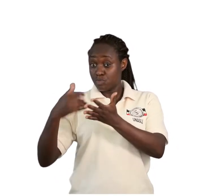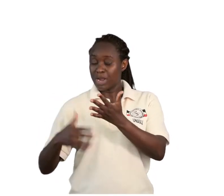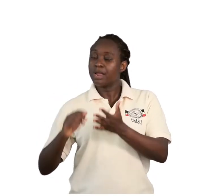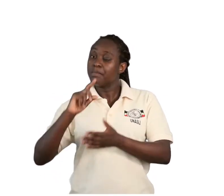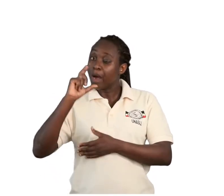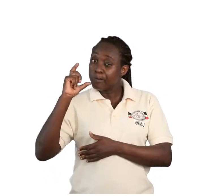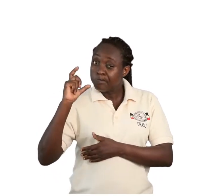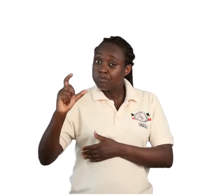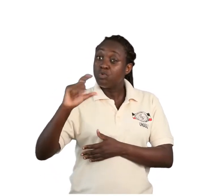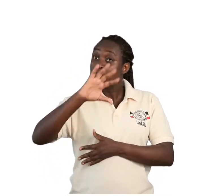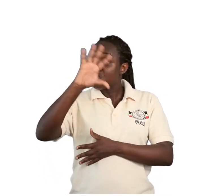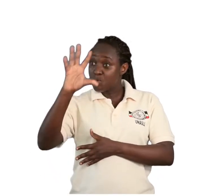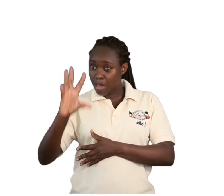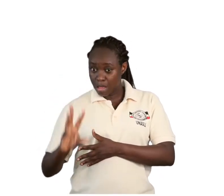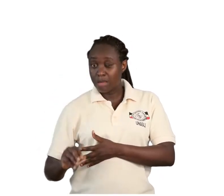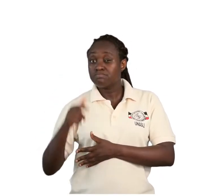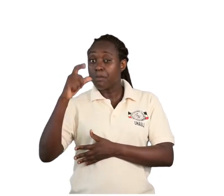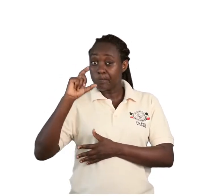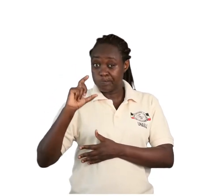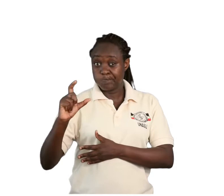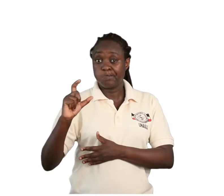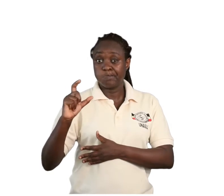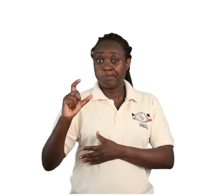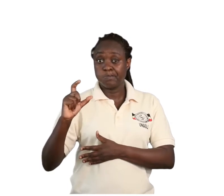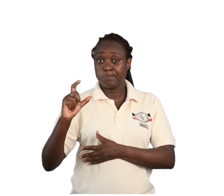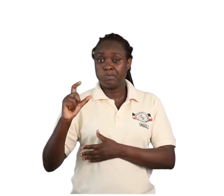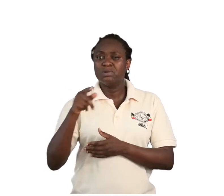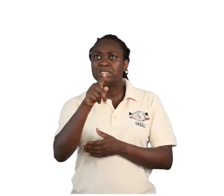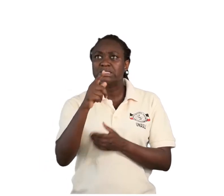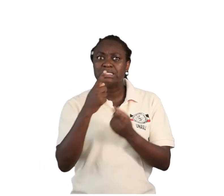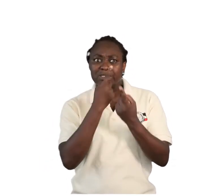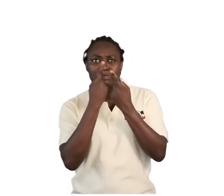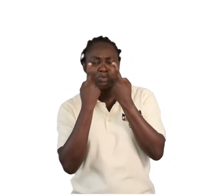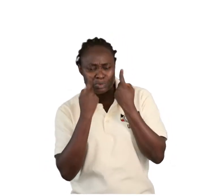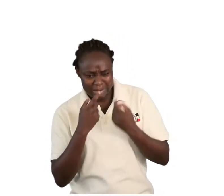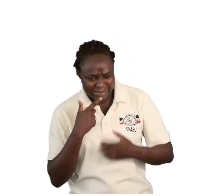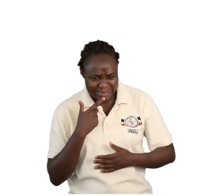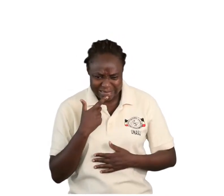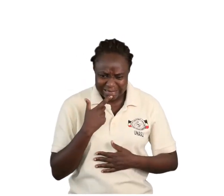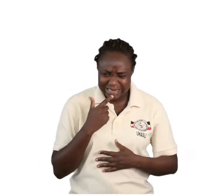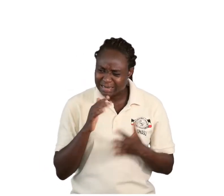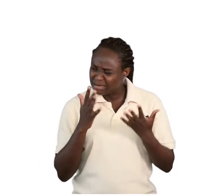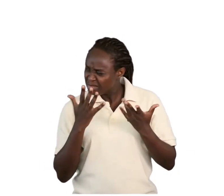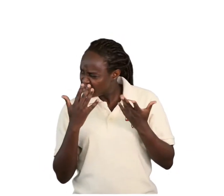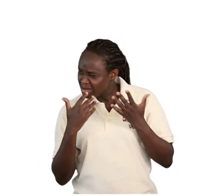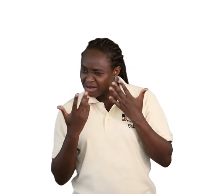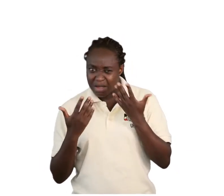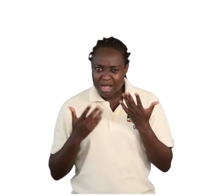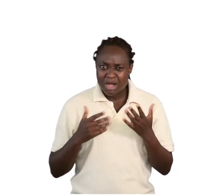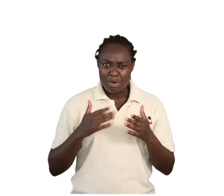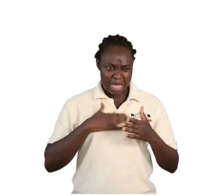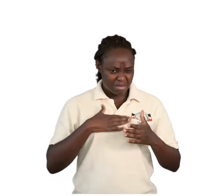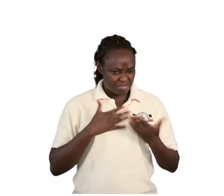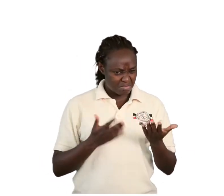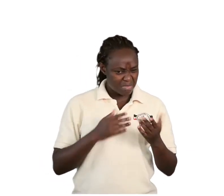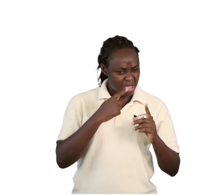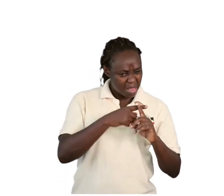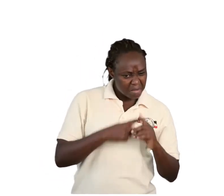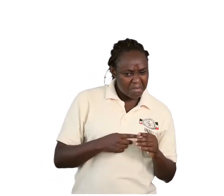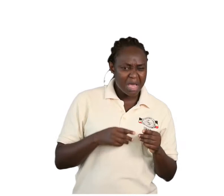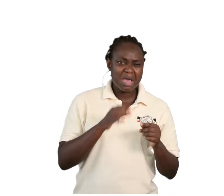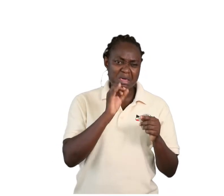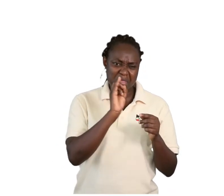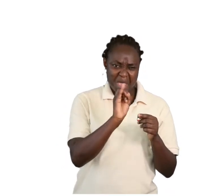capital letters. I know you will begin asking questions. But in my past paper, the Roman numeral is in a small